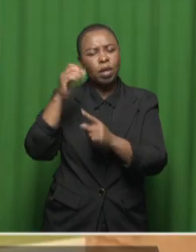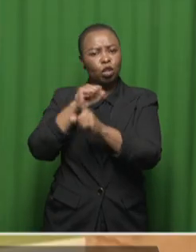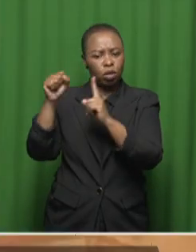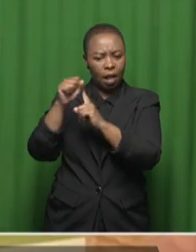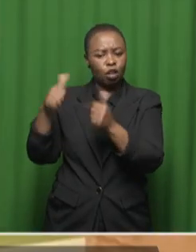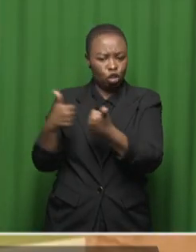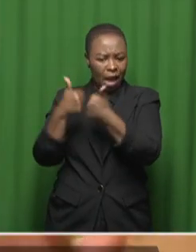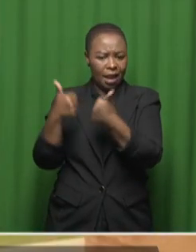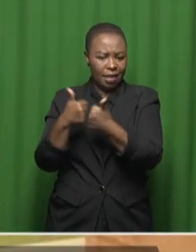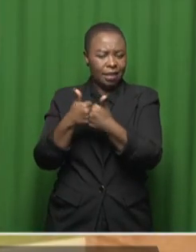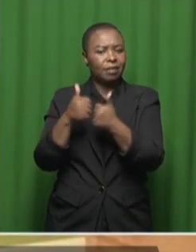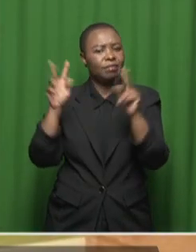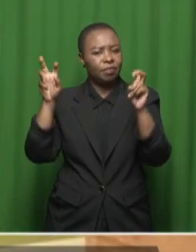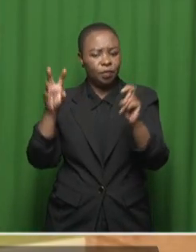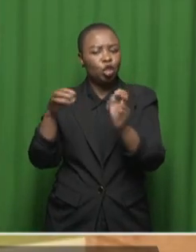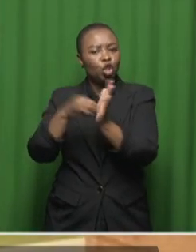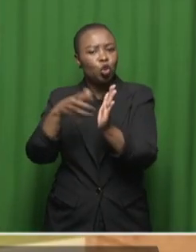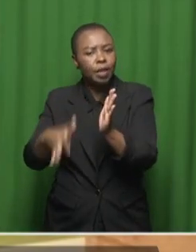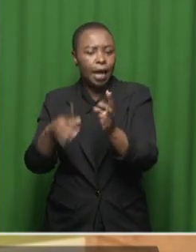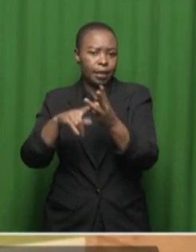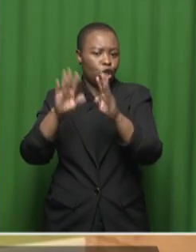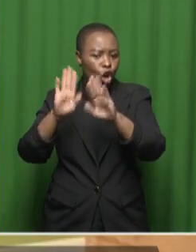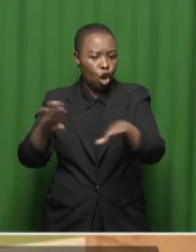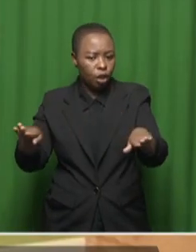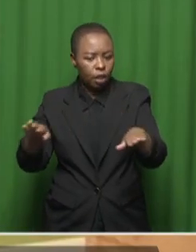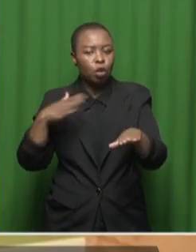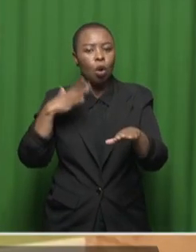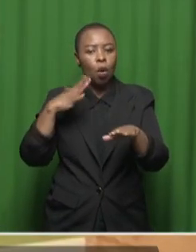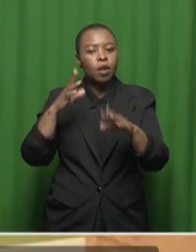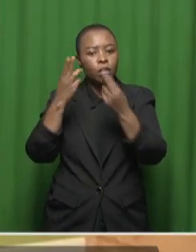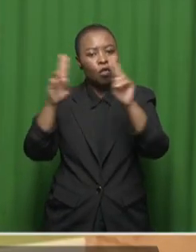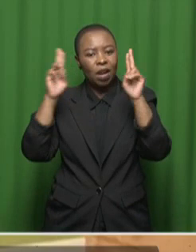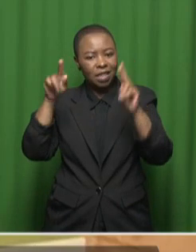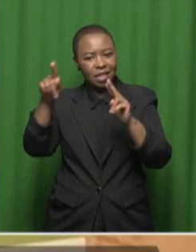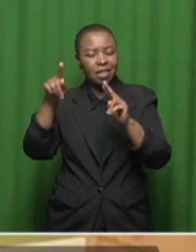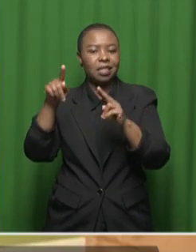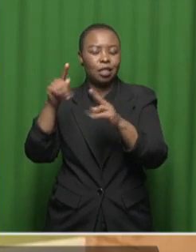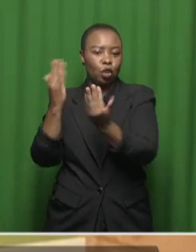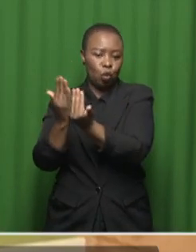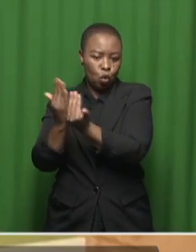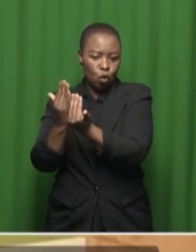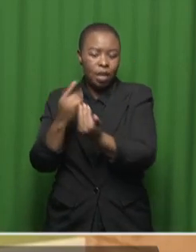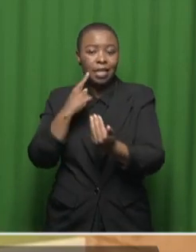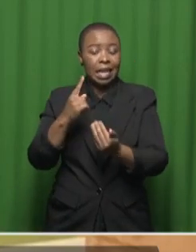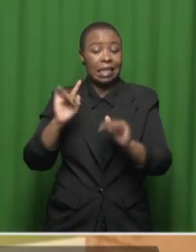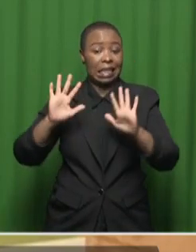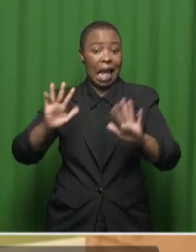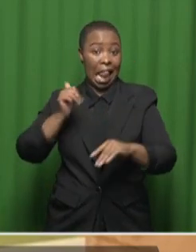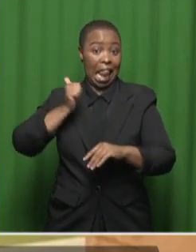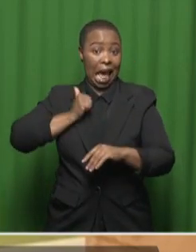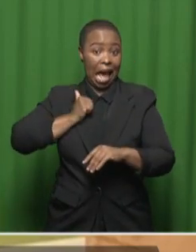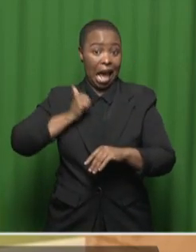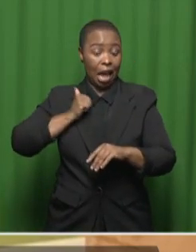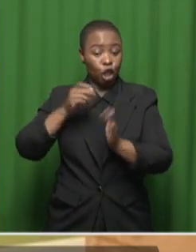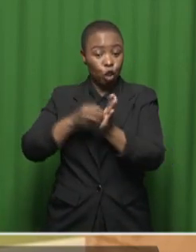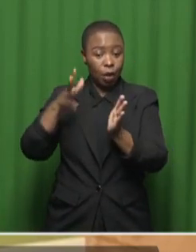facing when it comes to our students, to our kids. So we're working with varsity teaching students, where we're saying 10 lucky students will walk